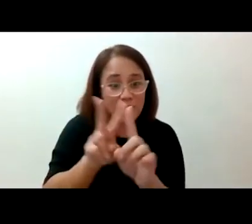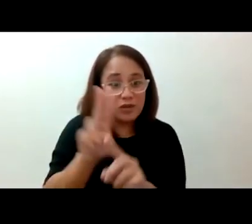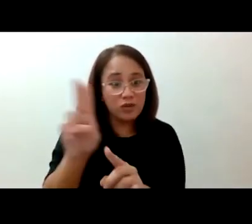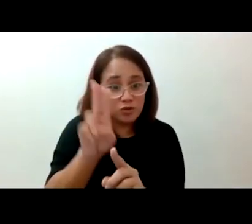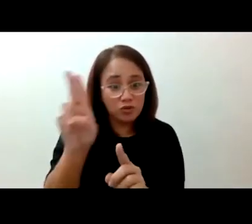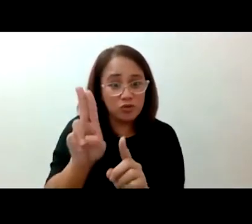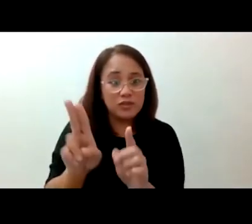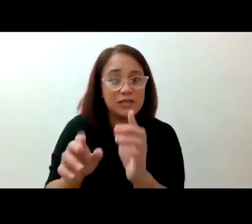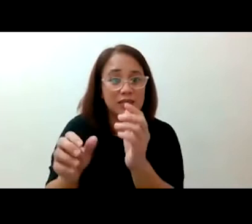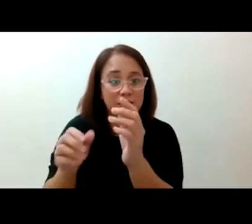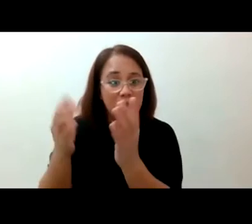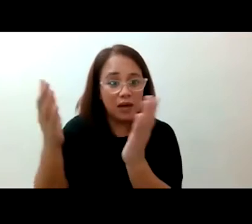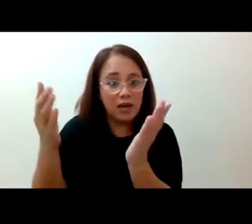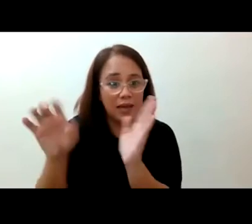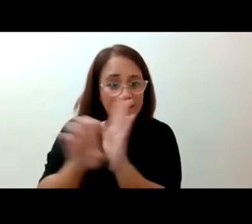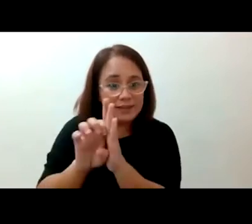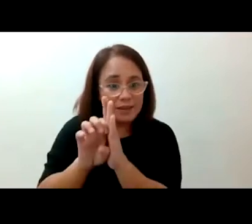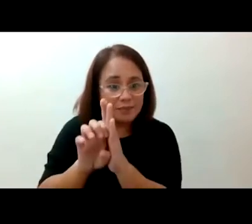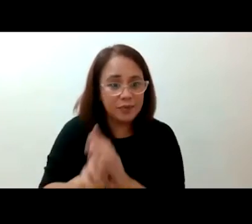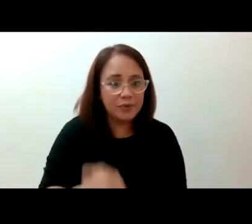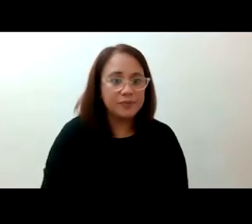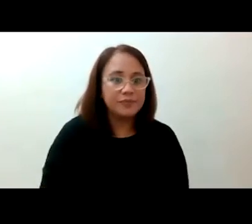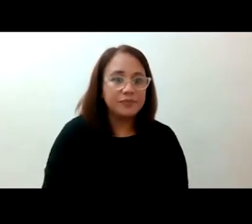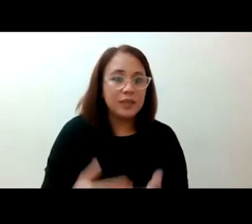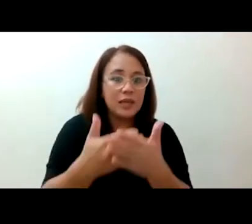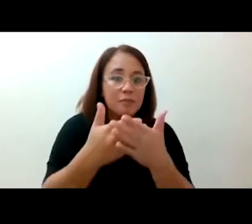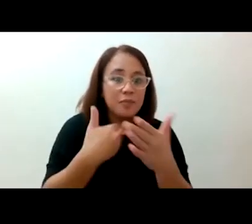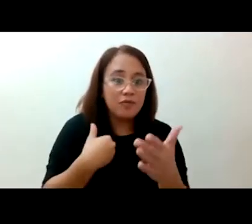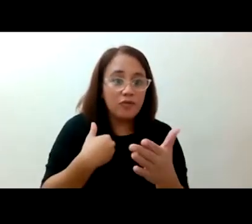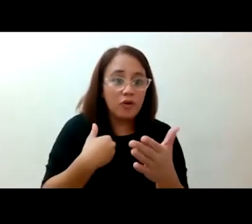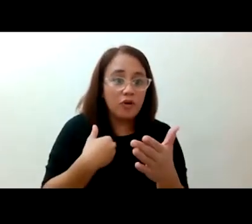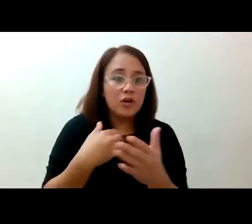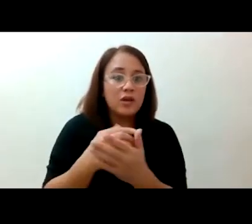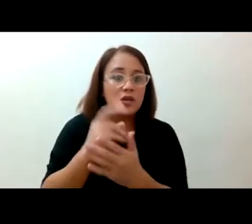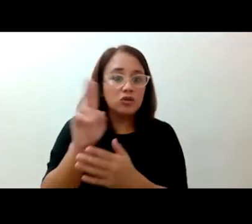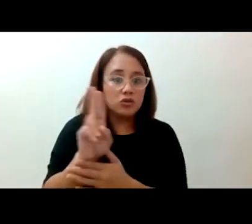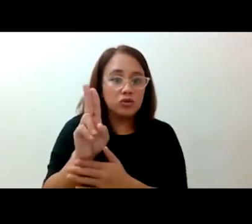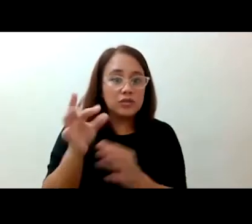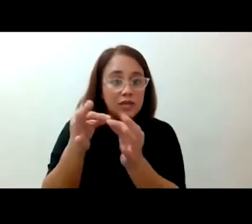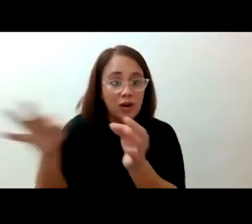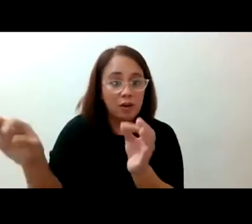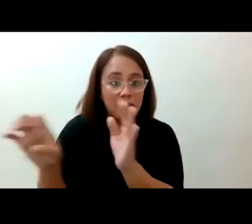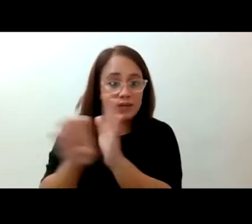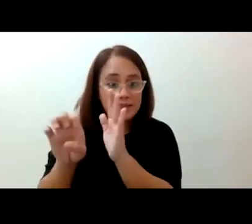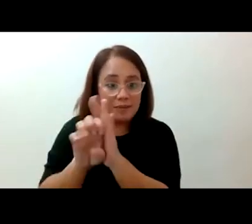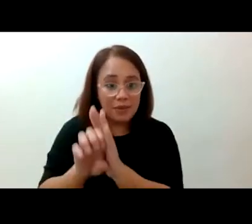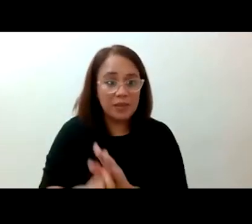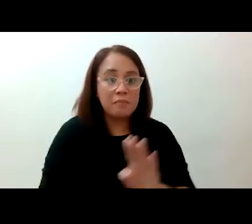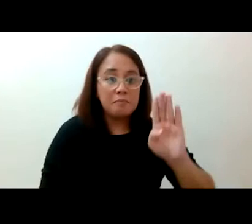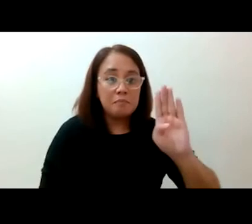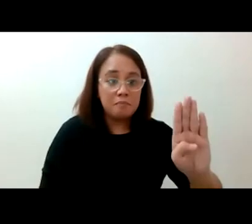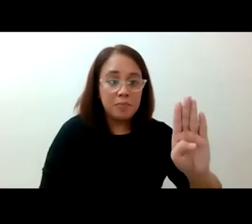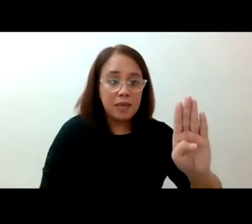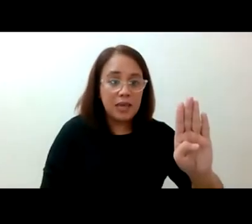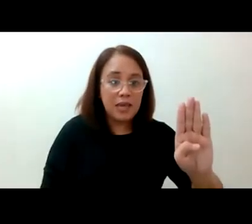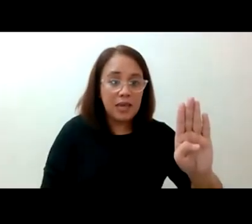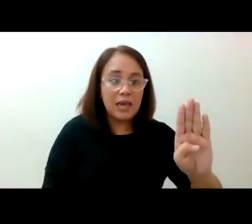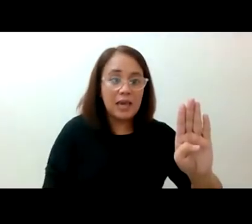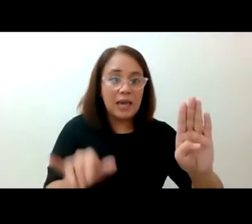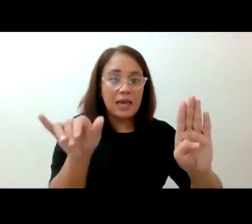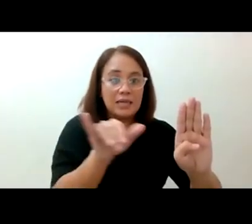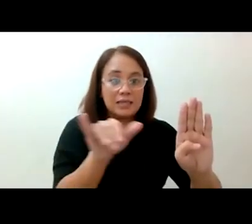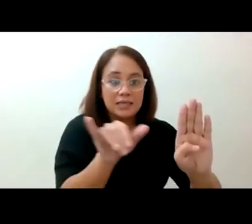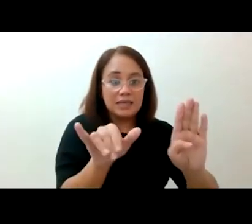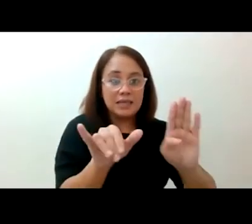before it is used in the grammar examples. B, at the same time it is used in the grammatical